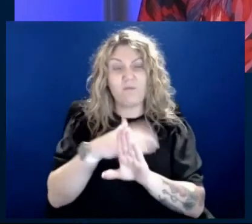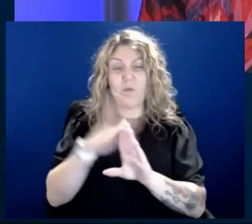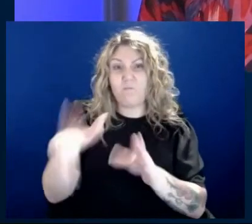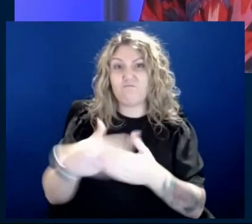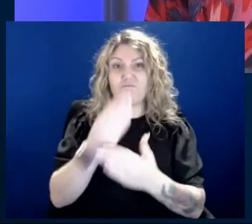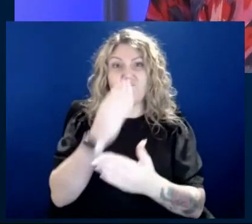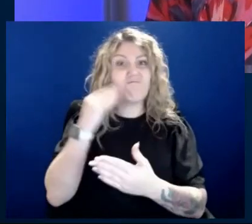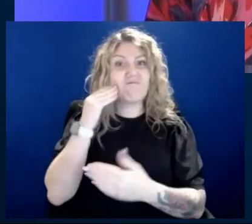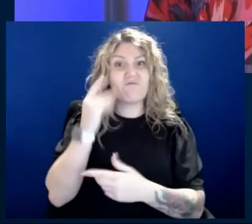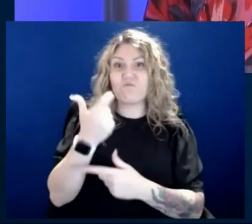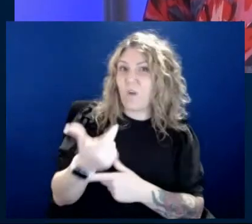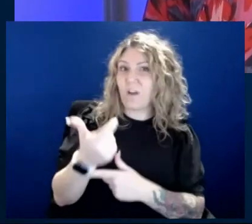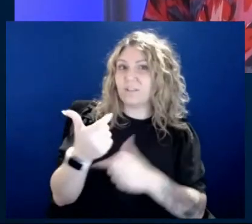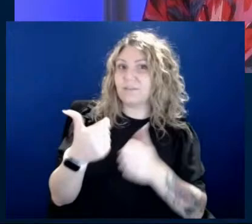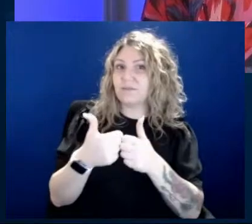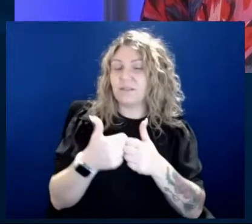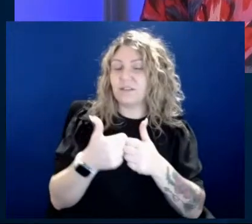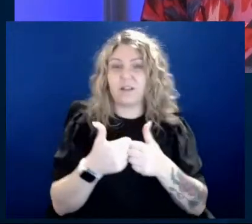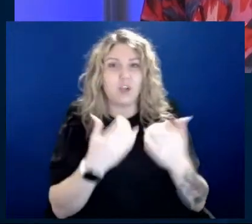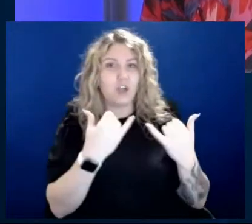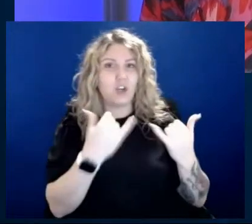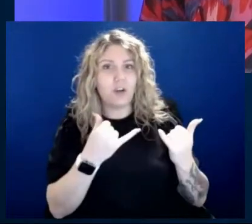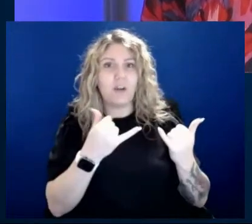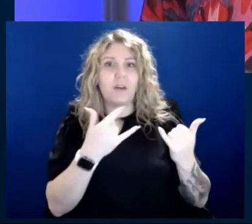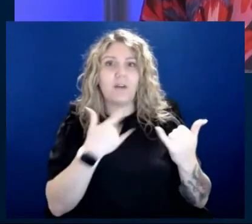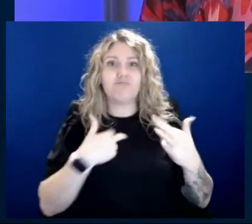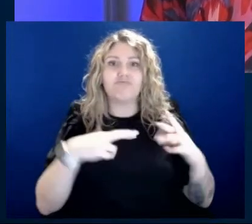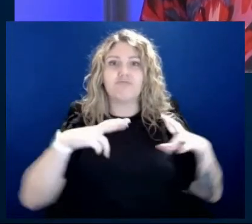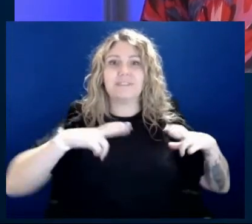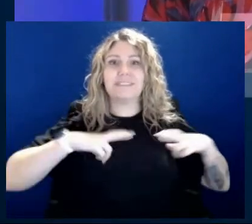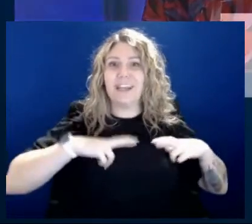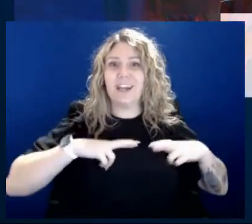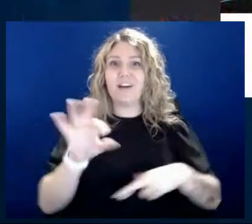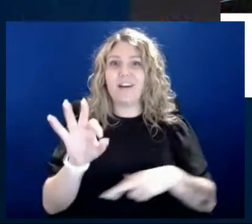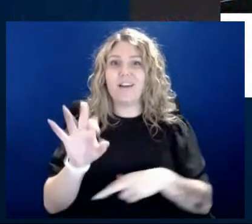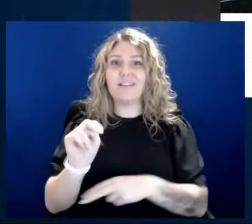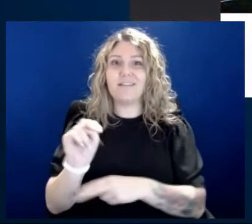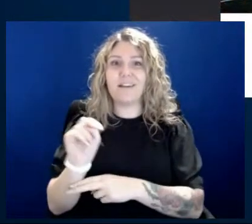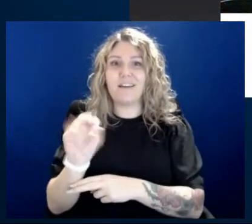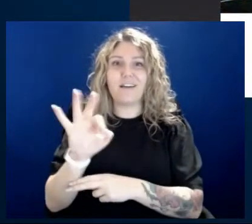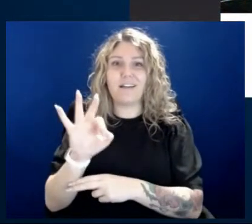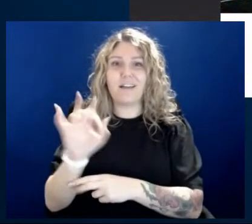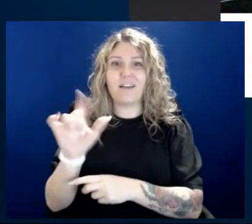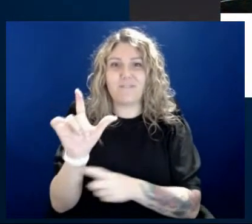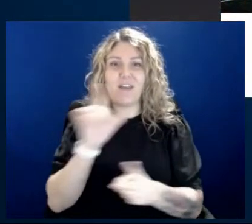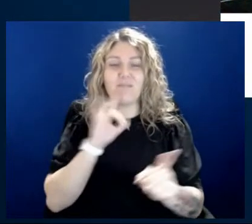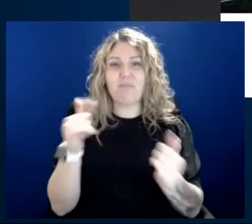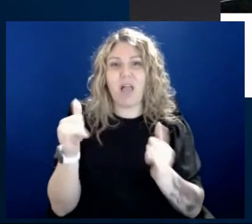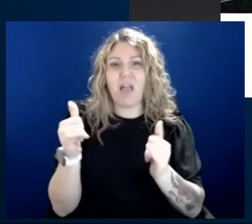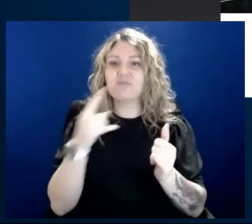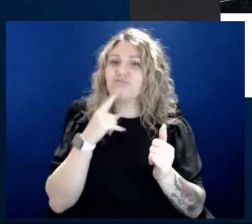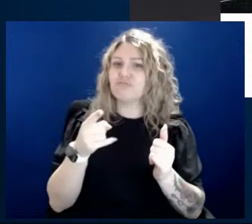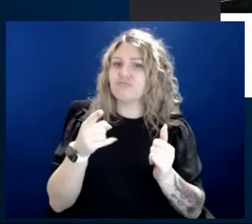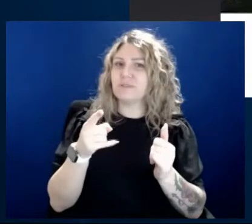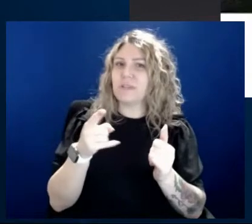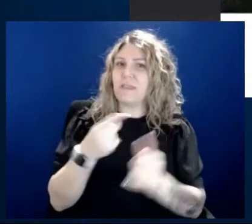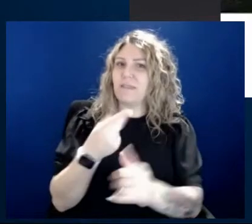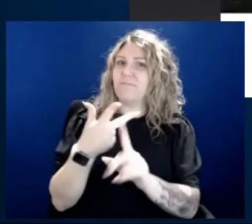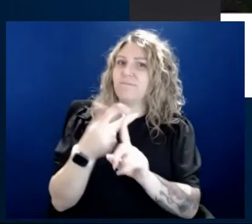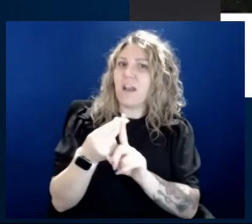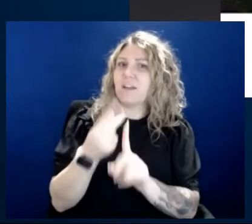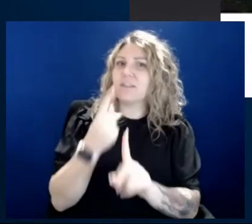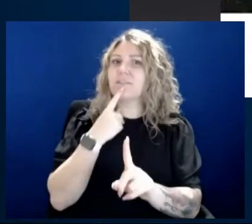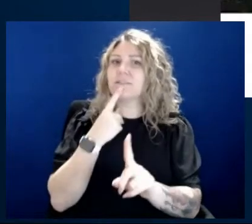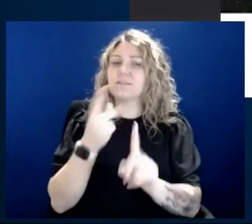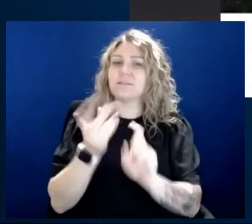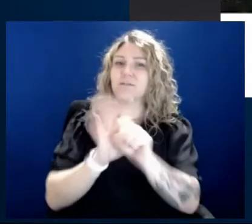several current and retired NFL players and some folks in the community last night about the virus and the vaccines. Tell us a little bit about what you guys discussed.